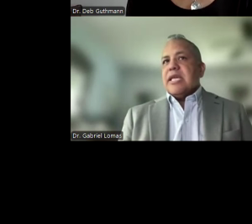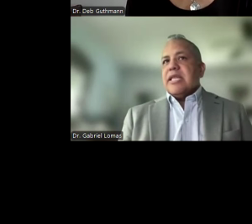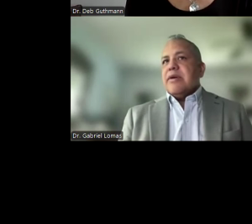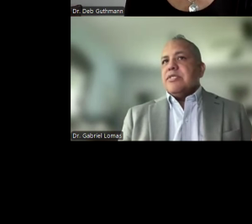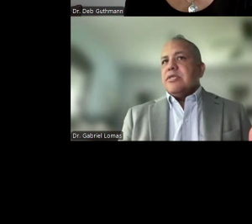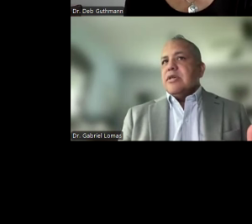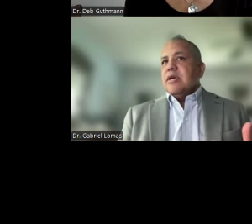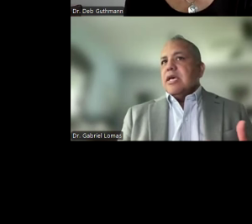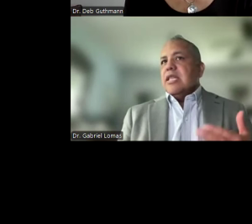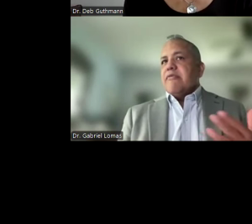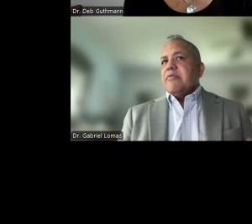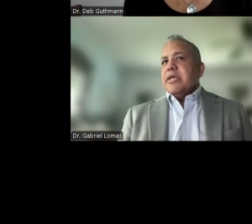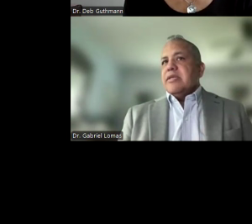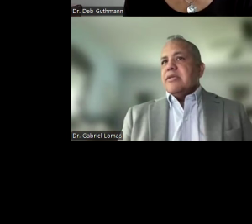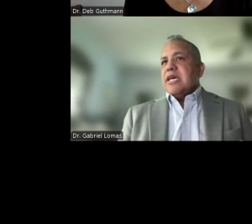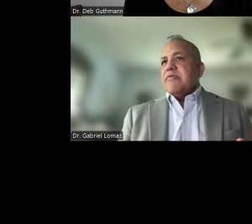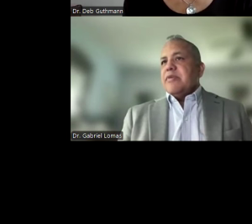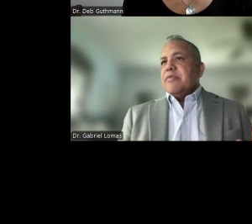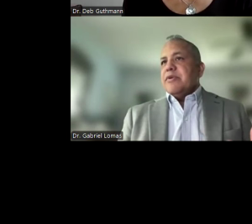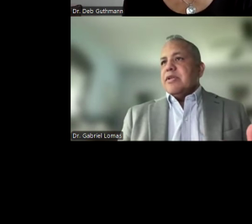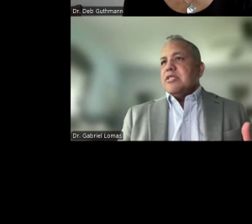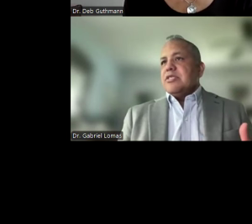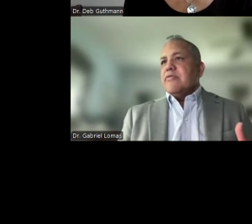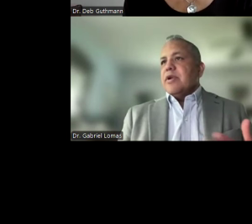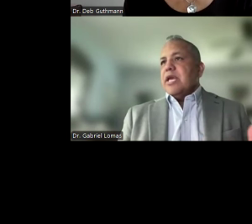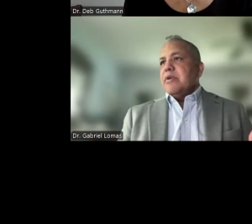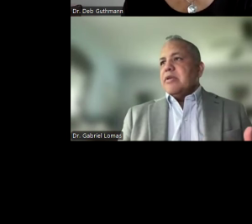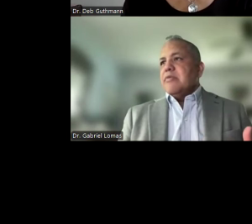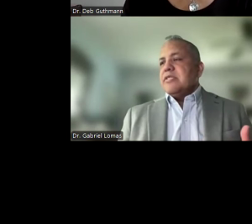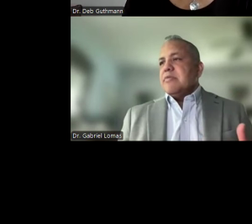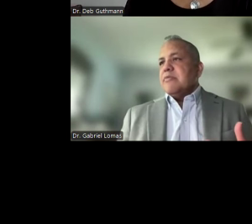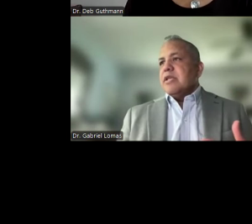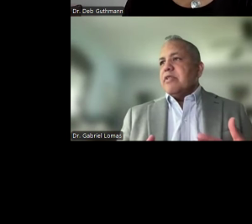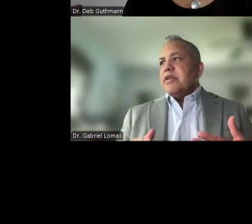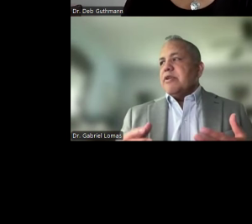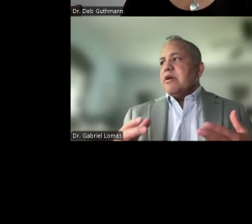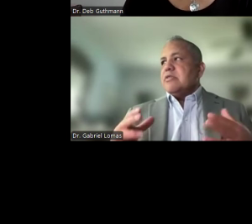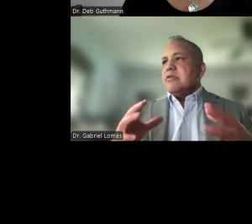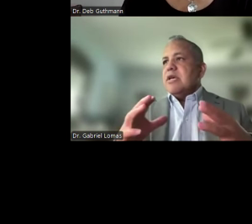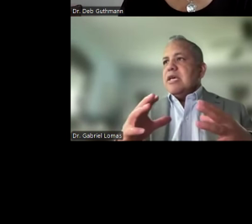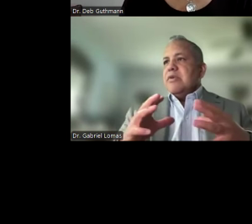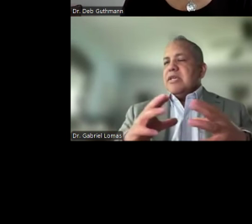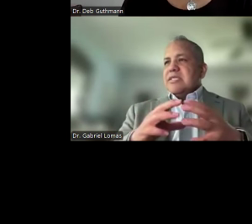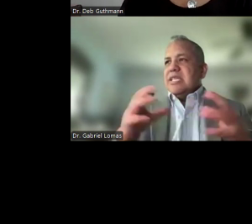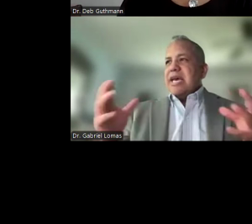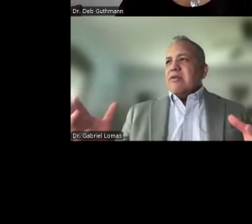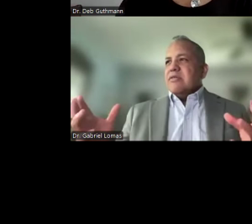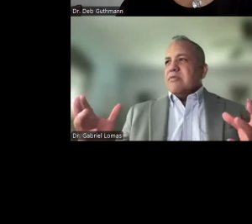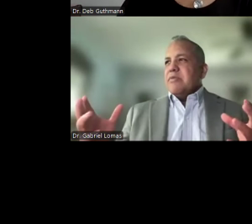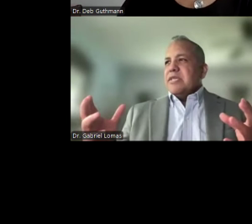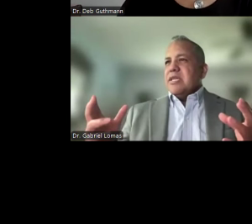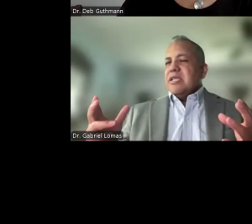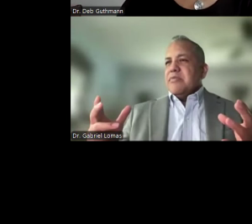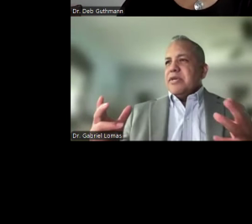American Sign Language, 11 million deaf people, an additional 48 million with some level of hearing loss. So we can see that